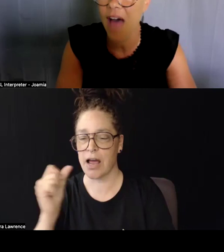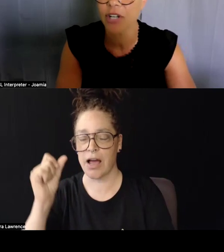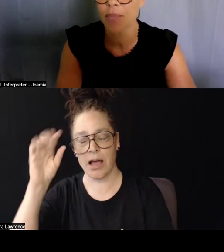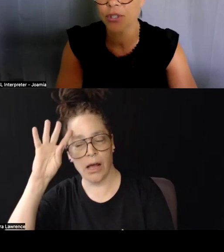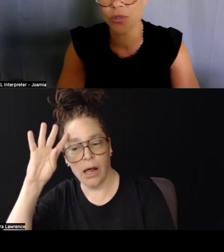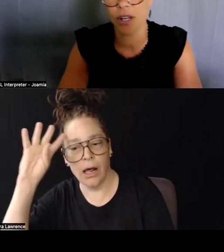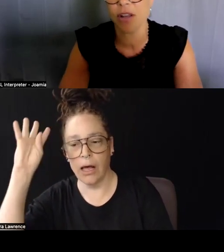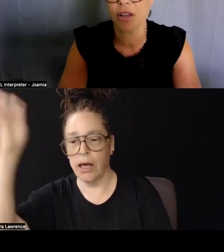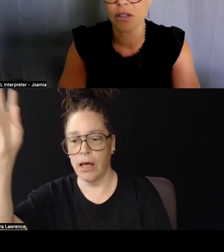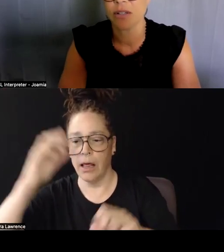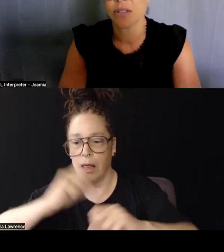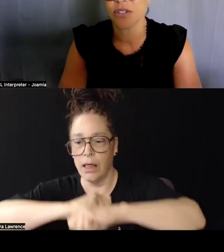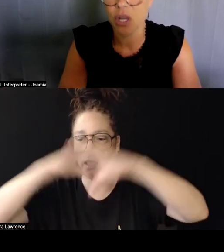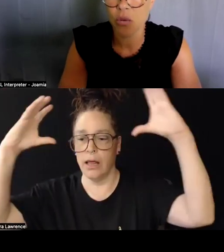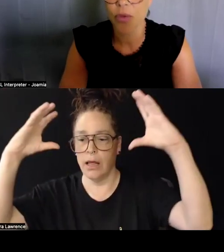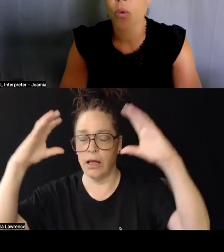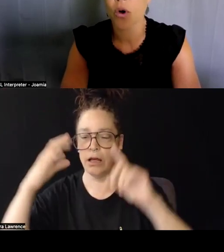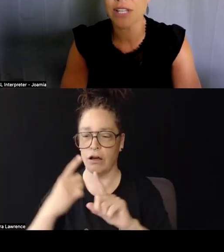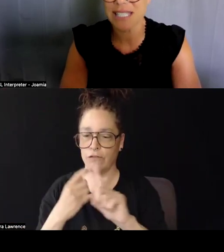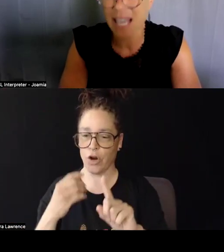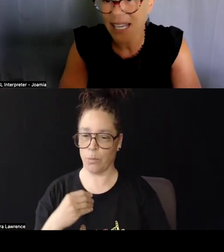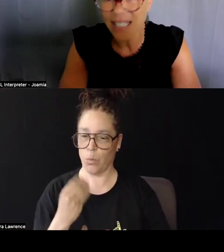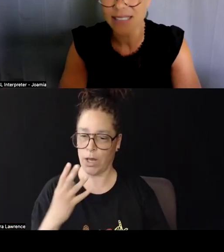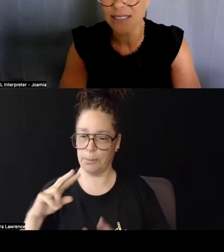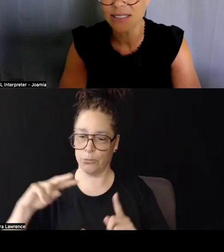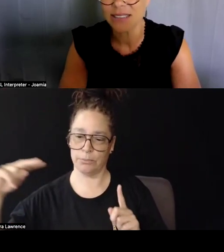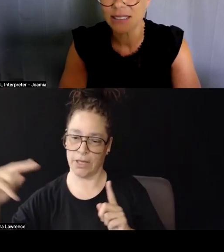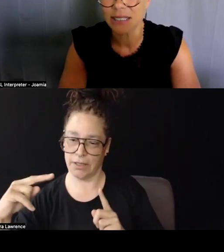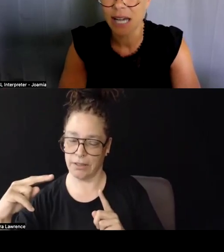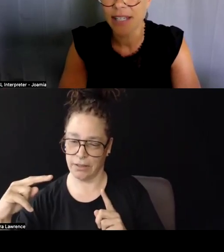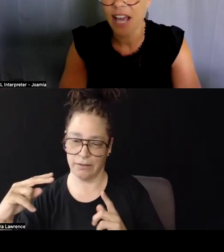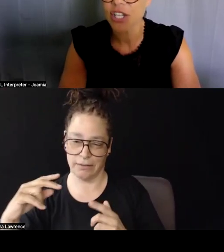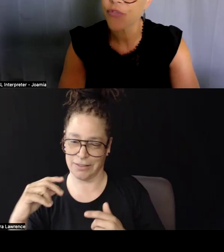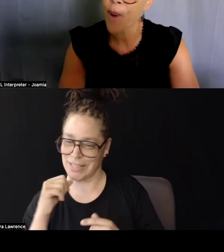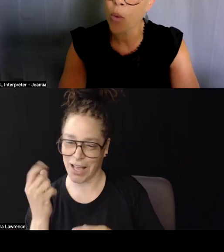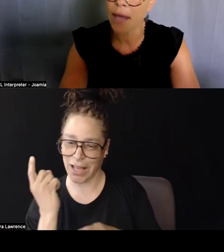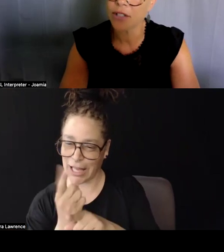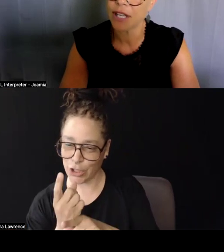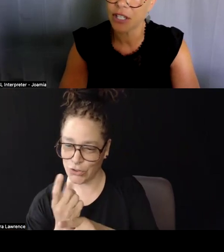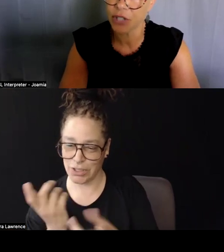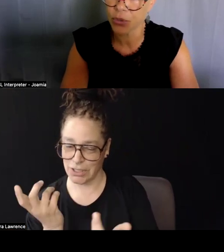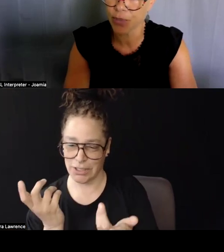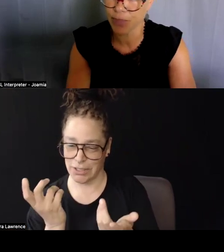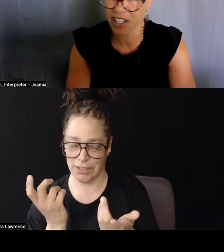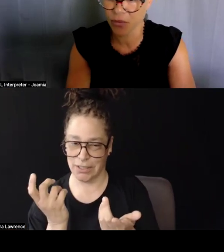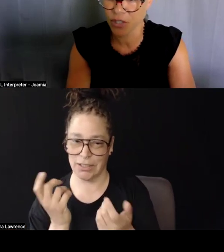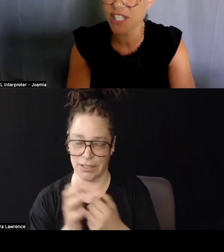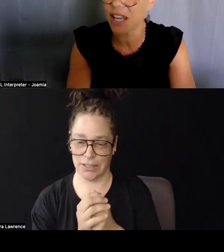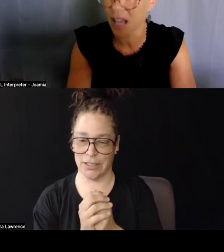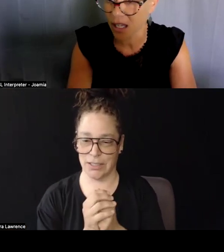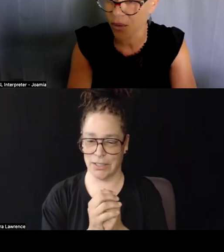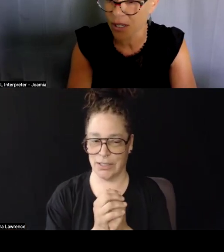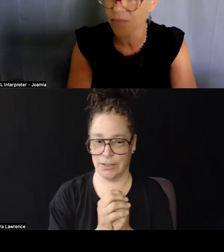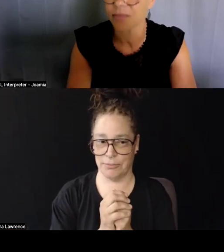students will have an opportunity to see what the world is like, and not just from a white individual's perspective, which